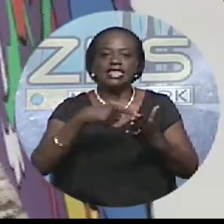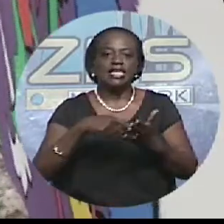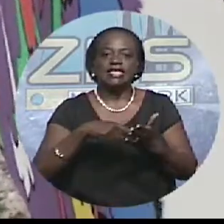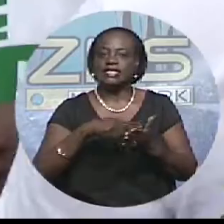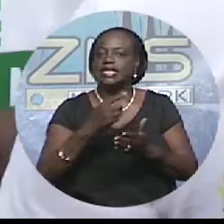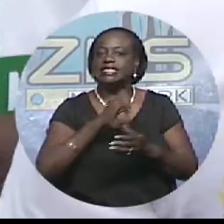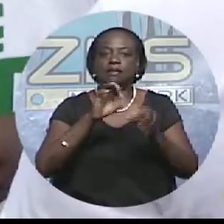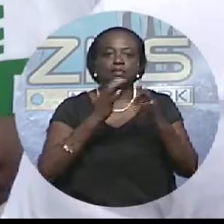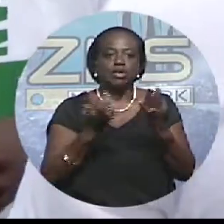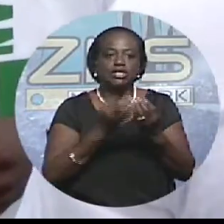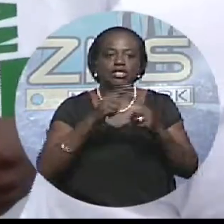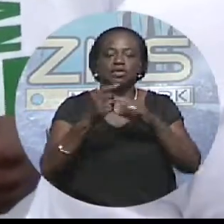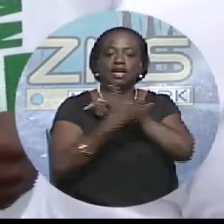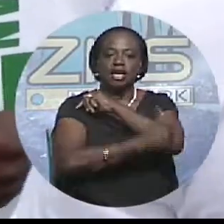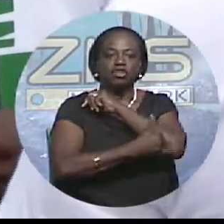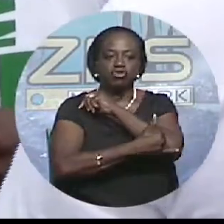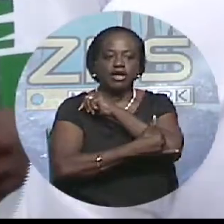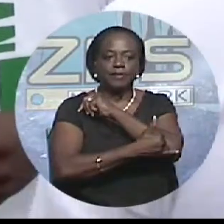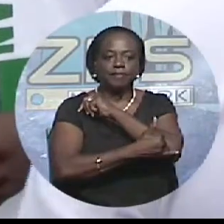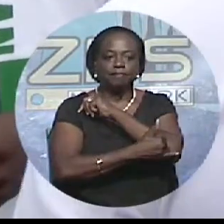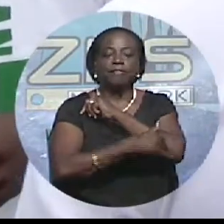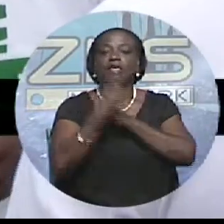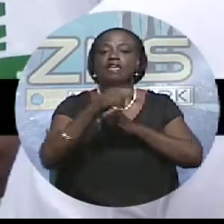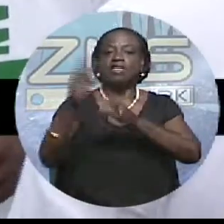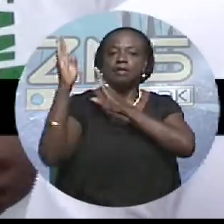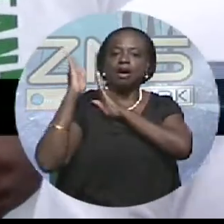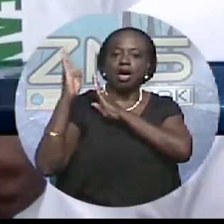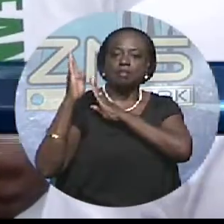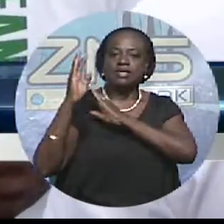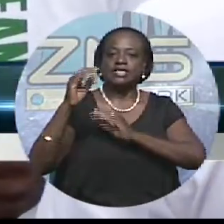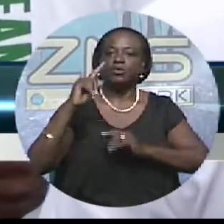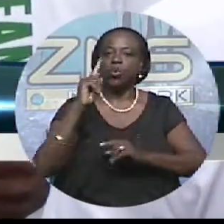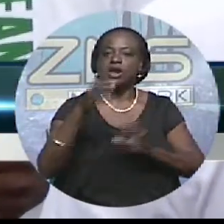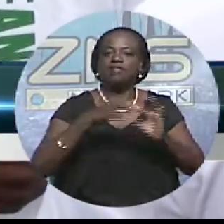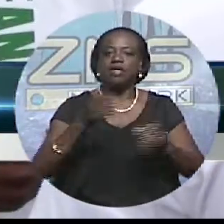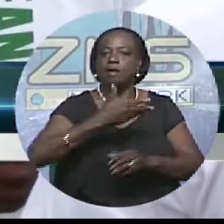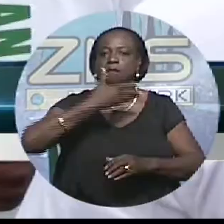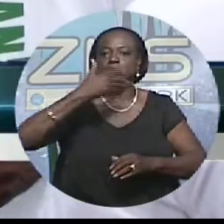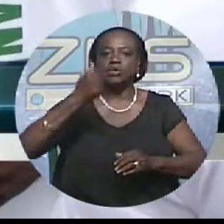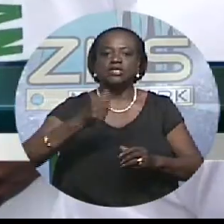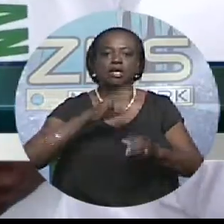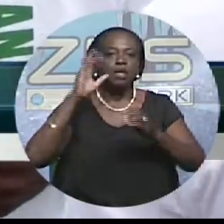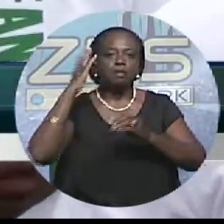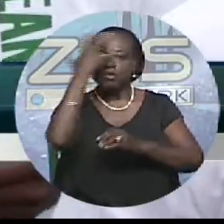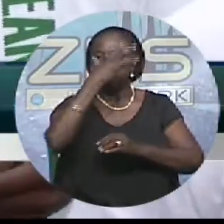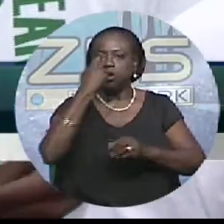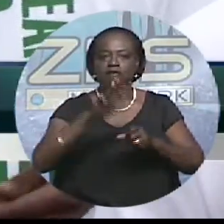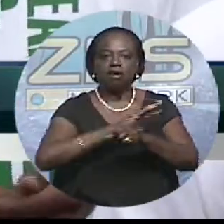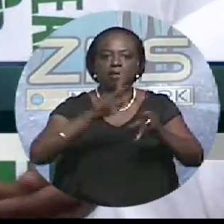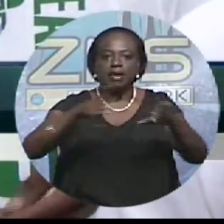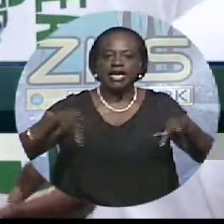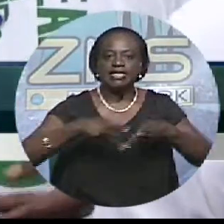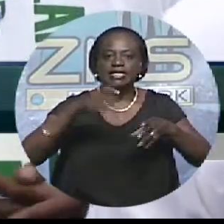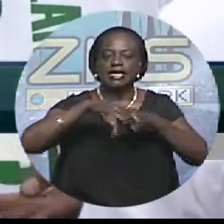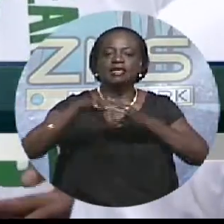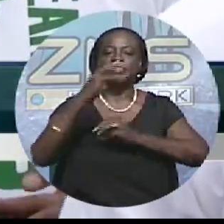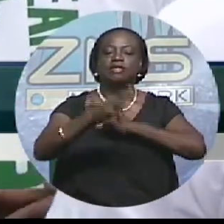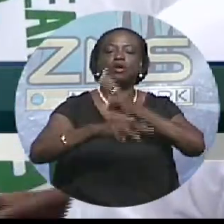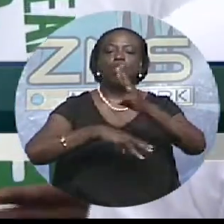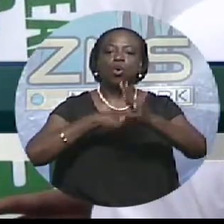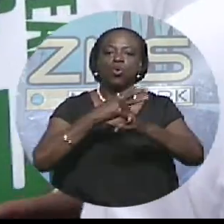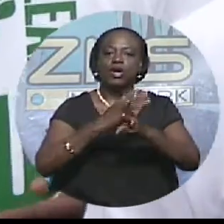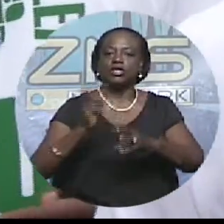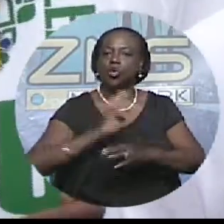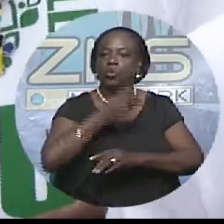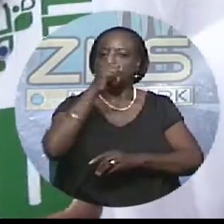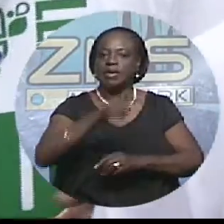of the country. The Bahamas is one of the most beautiful places in the world, and in order for it to continue have that title, we have to keep